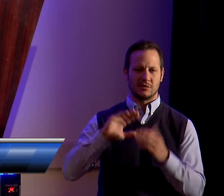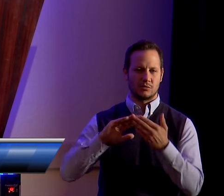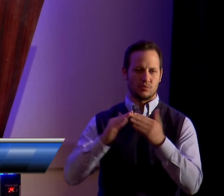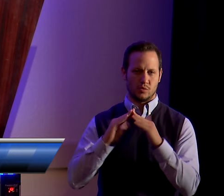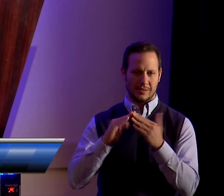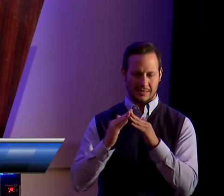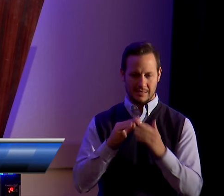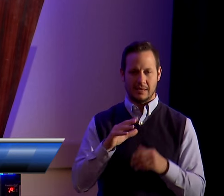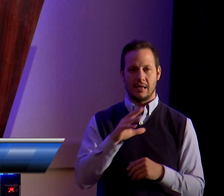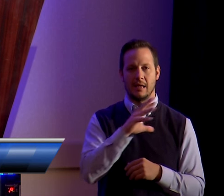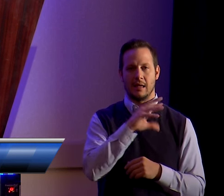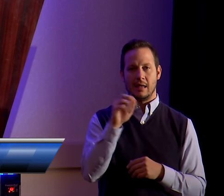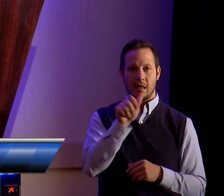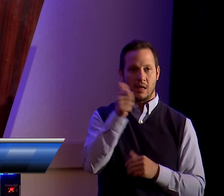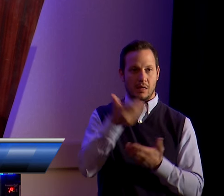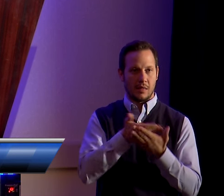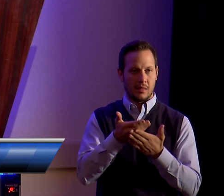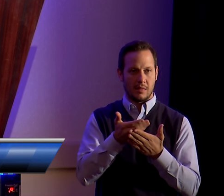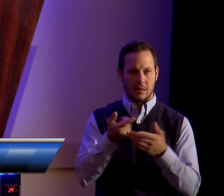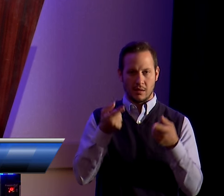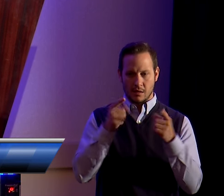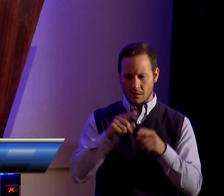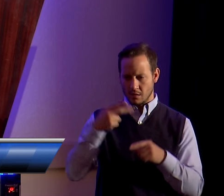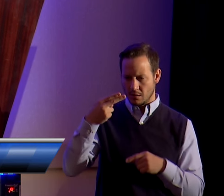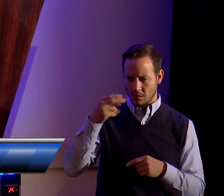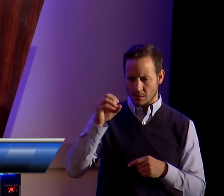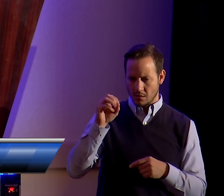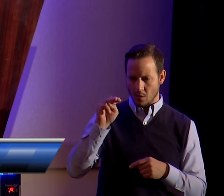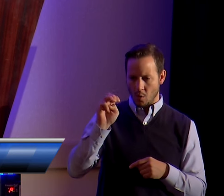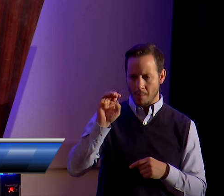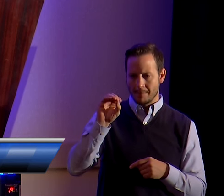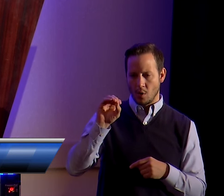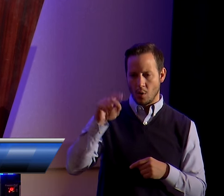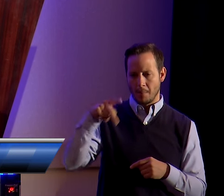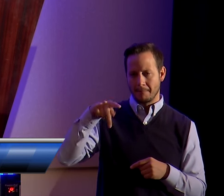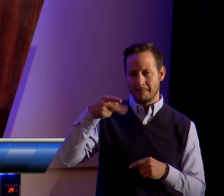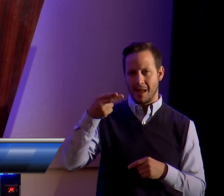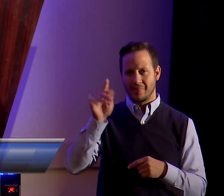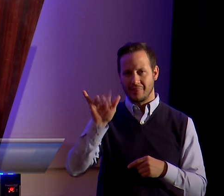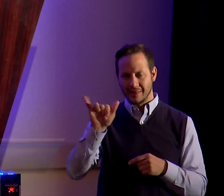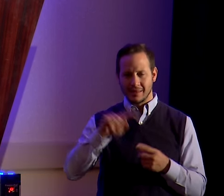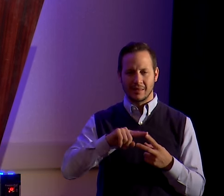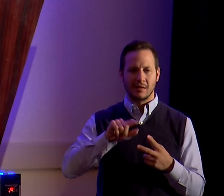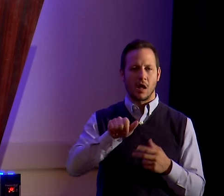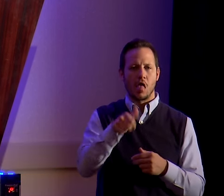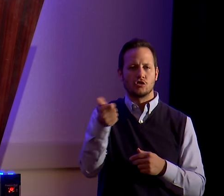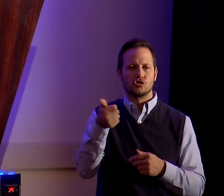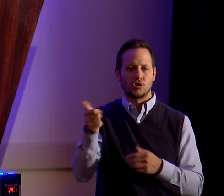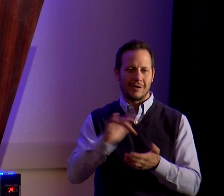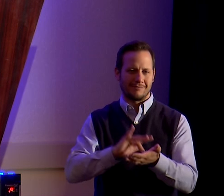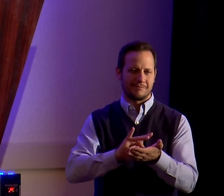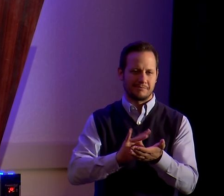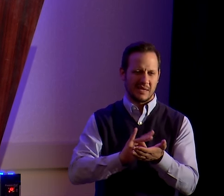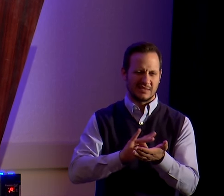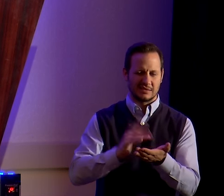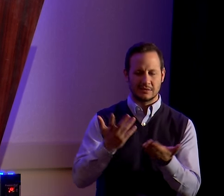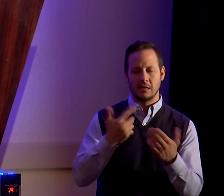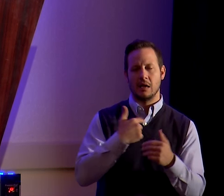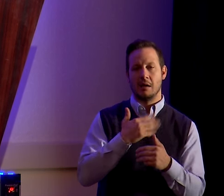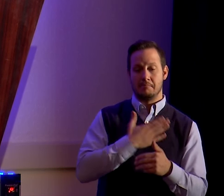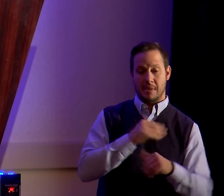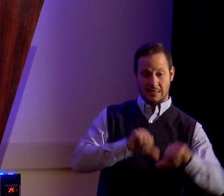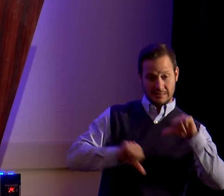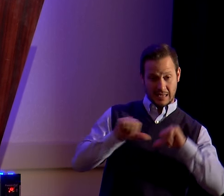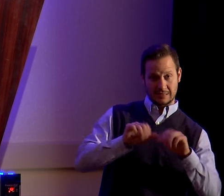And when all the other stuff like homeopathy and alternative medicines comes up and so on. So I, you know, with my science background, I help